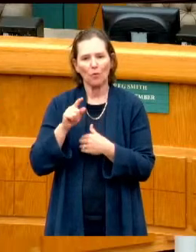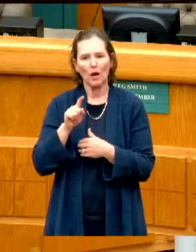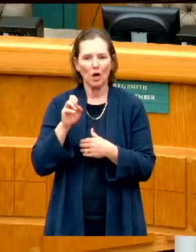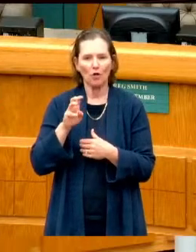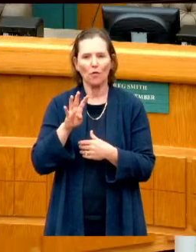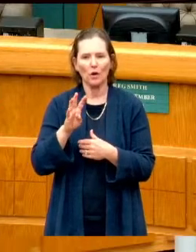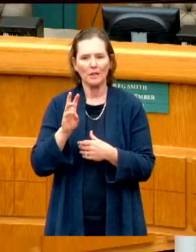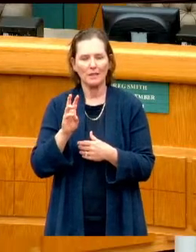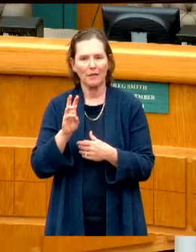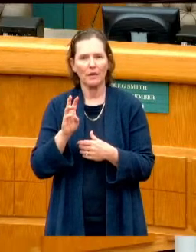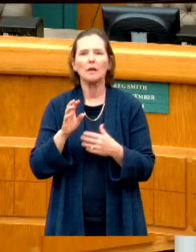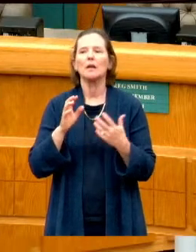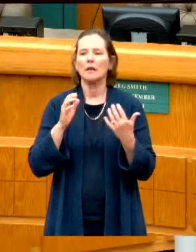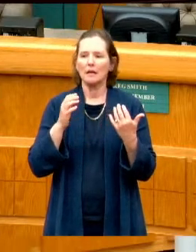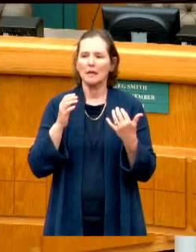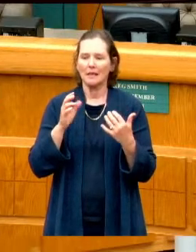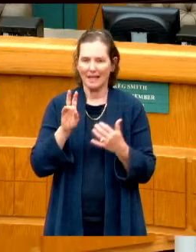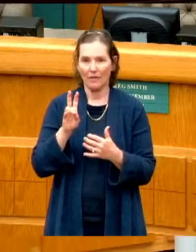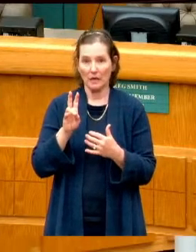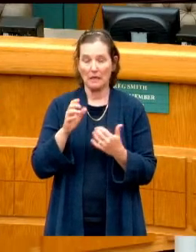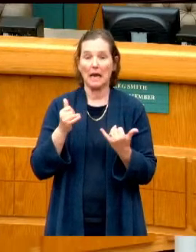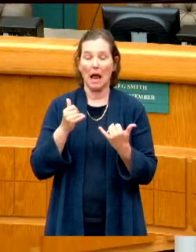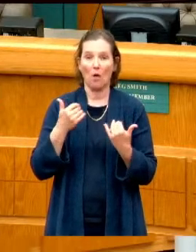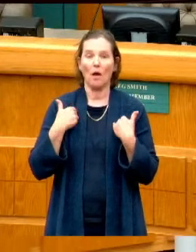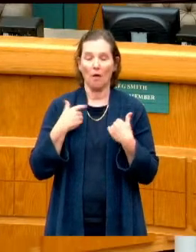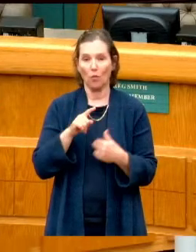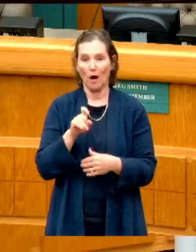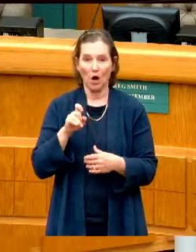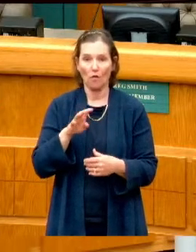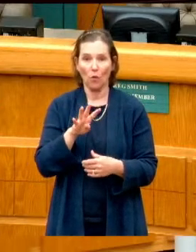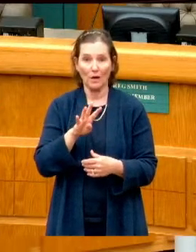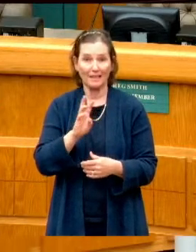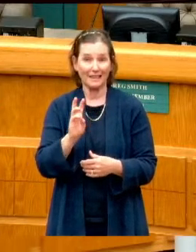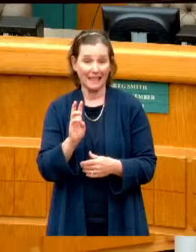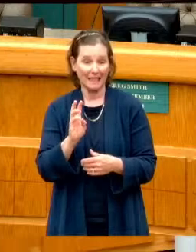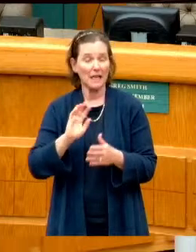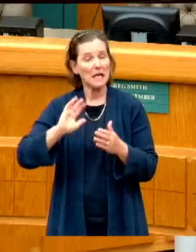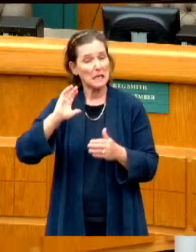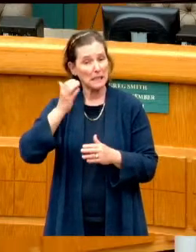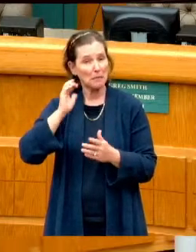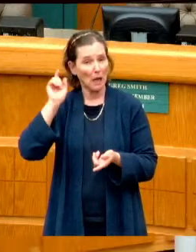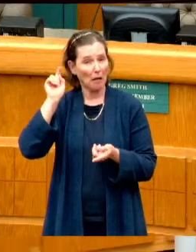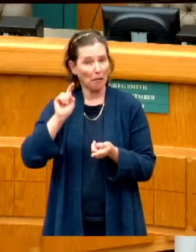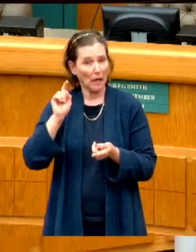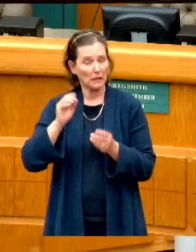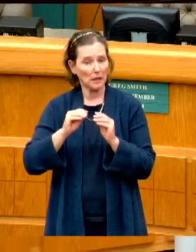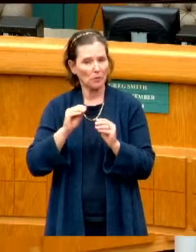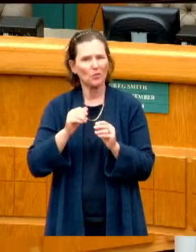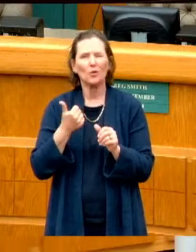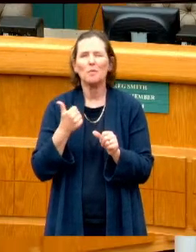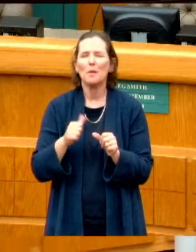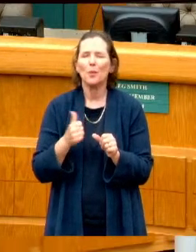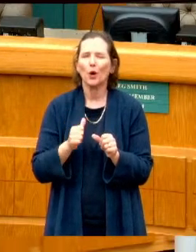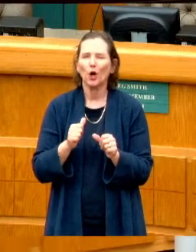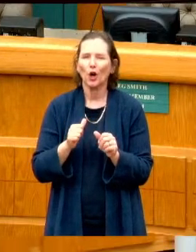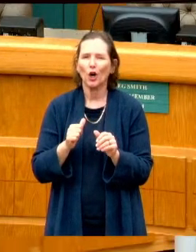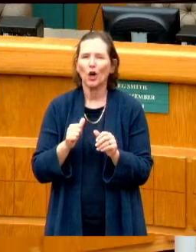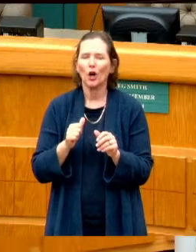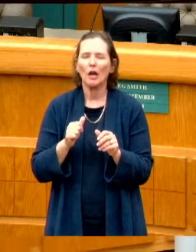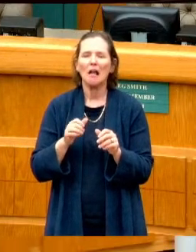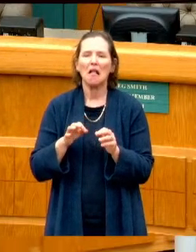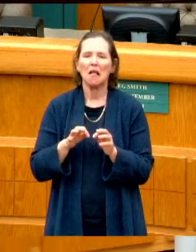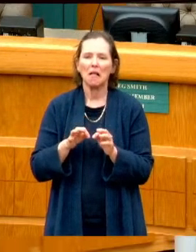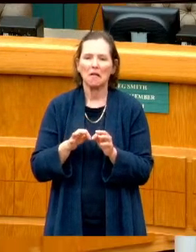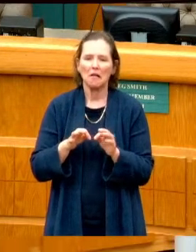it's 146. So again, while you think, oh, well, it's getting better, you know, again, there's that lag. So our cases are just starting